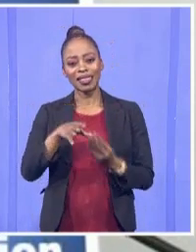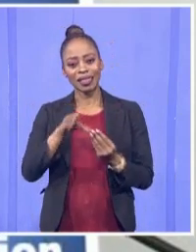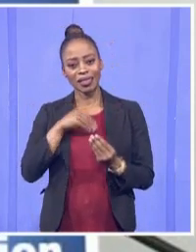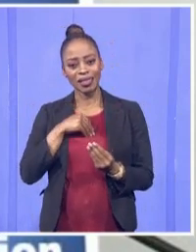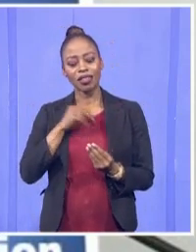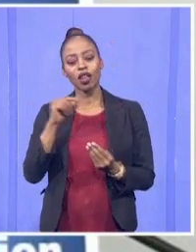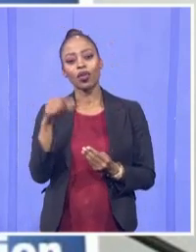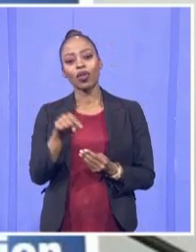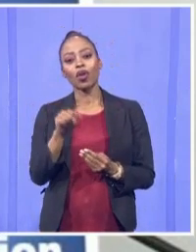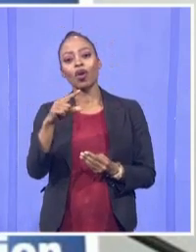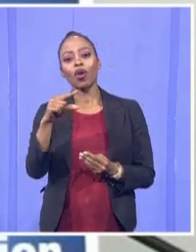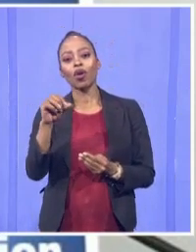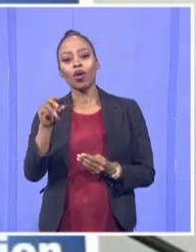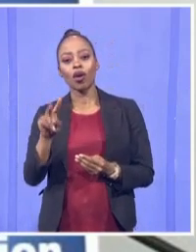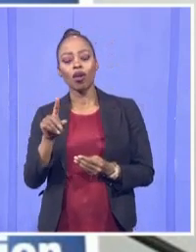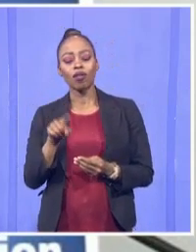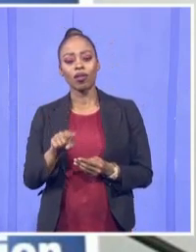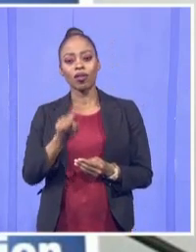www.gdeadmissions.gov.za.